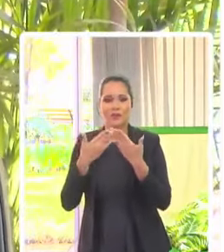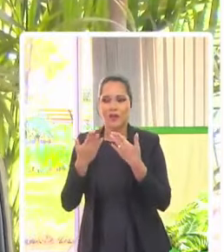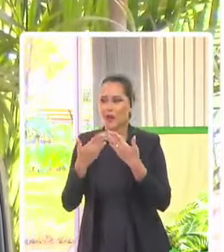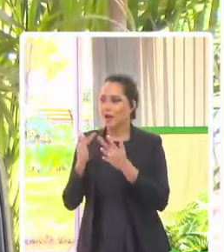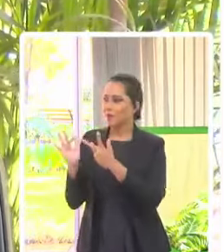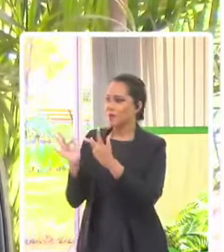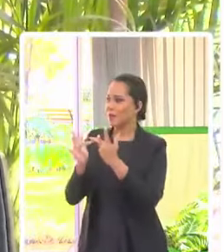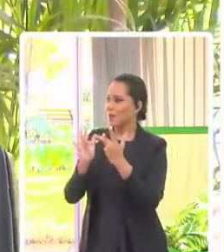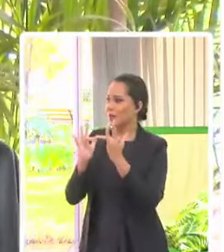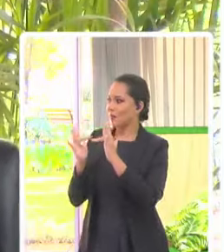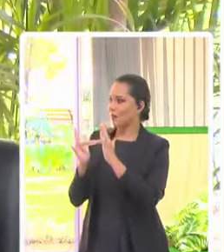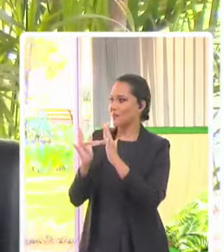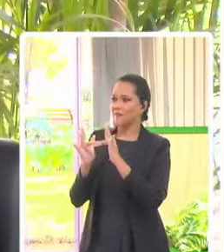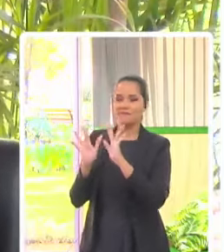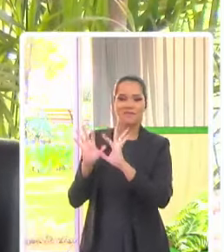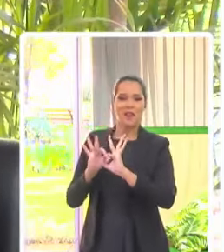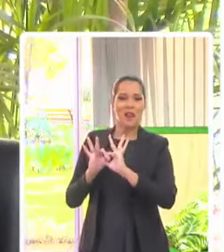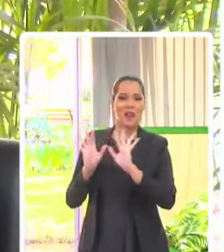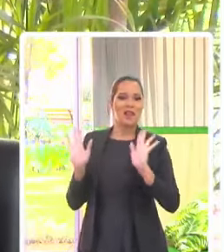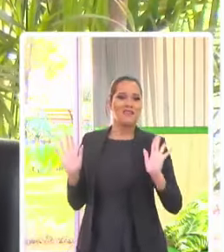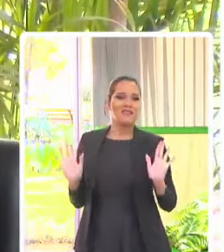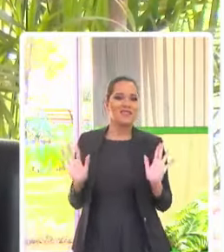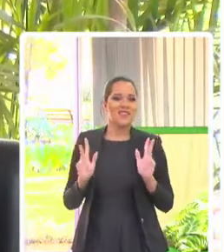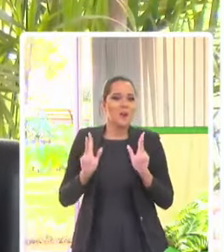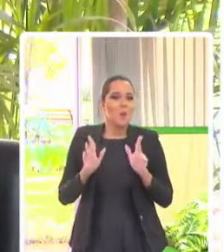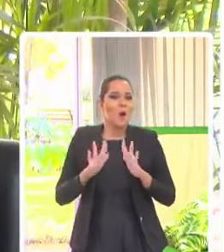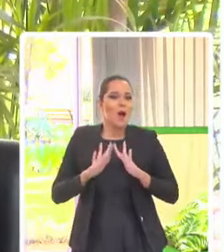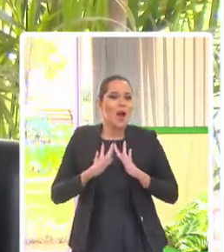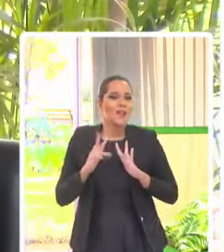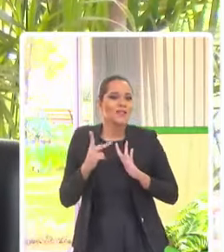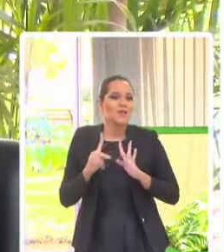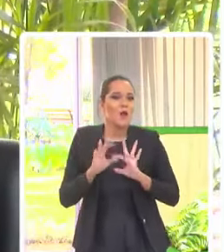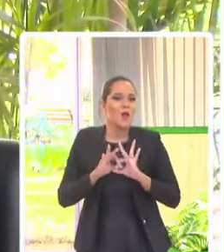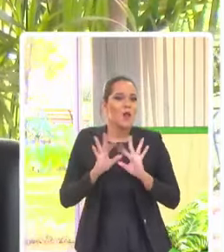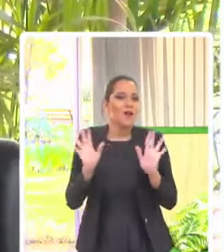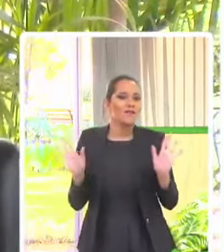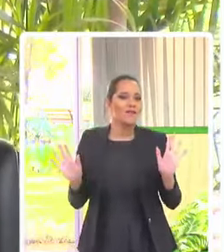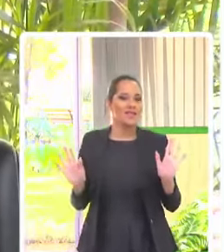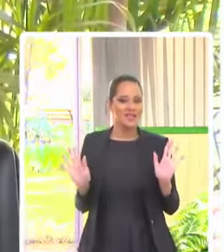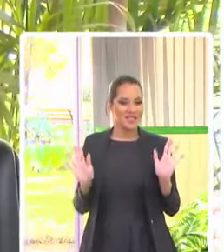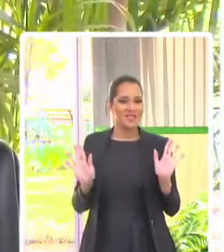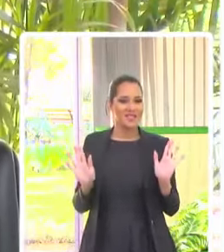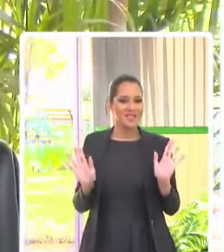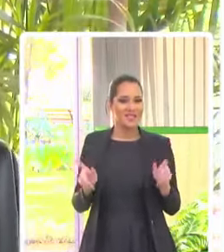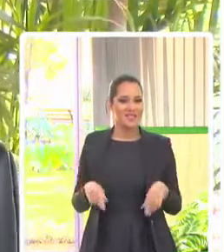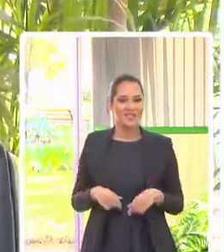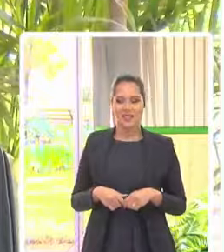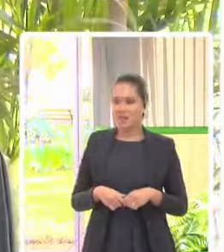at home, so let's make it very informal. Thank you.